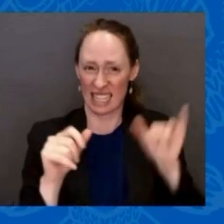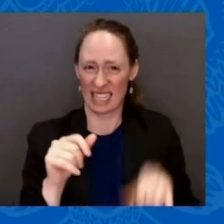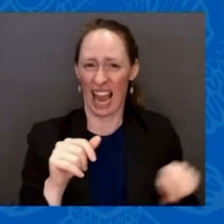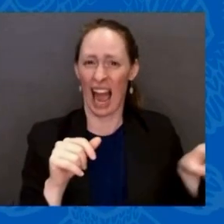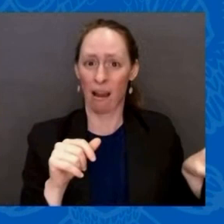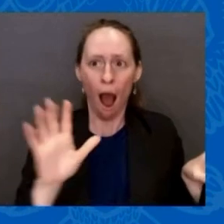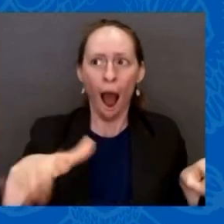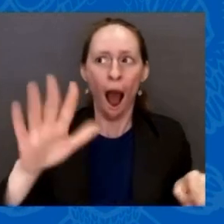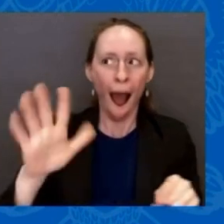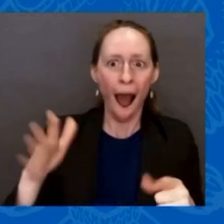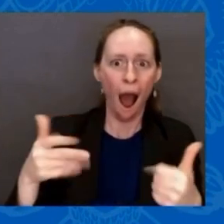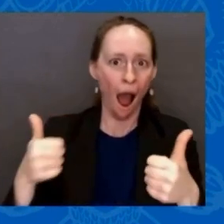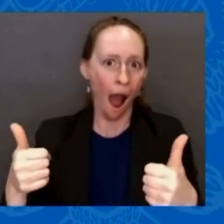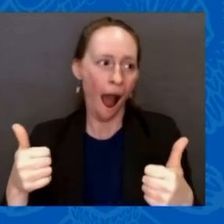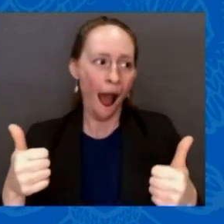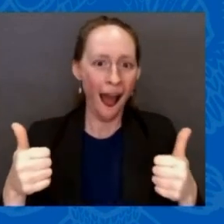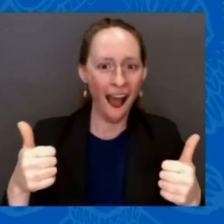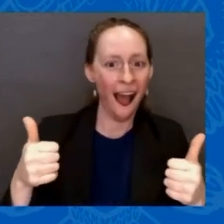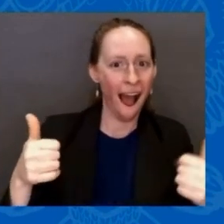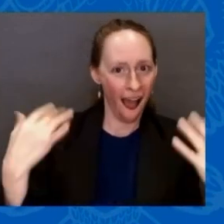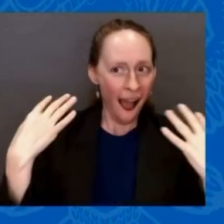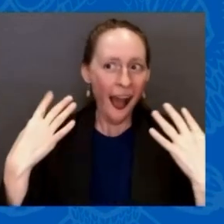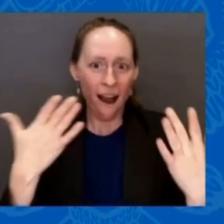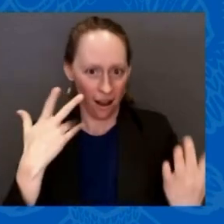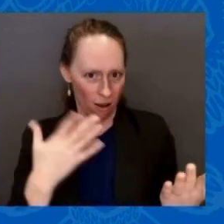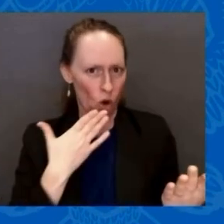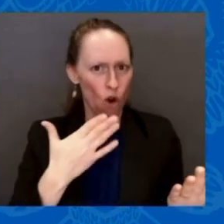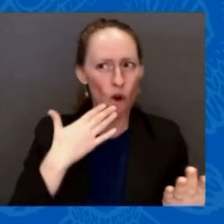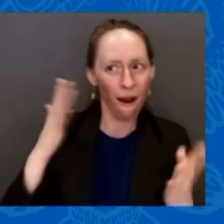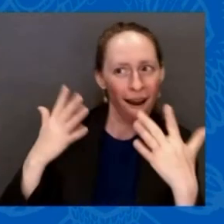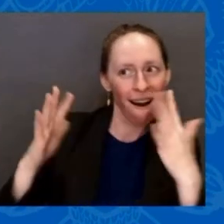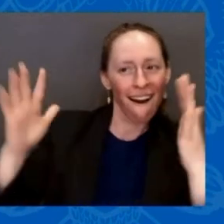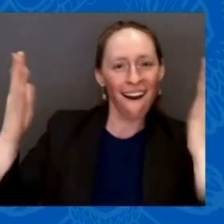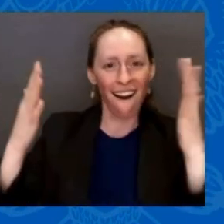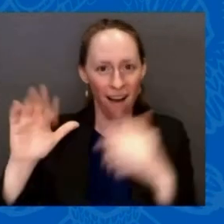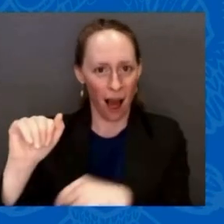Alabama receive critical funds to boost ongoing broadband efforts."